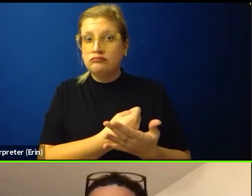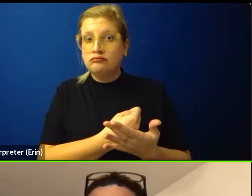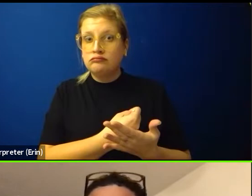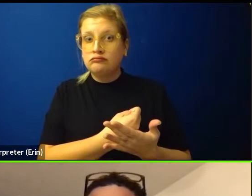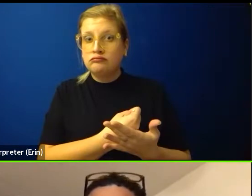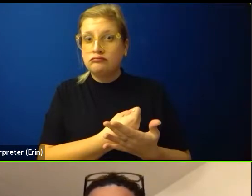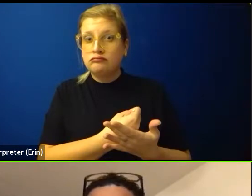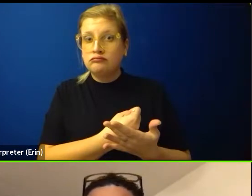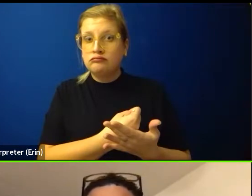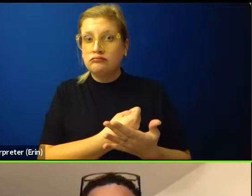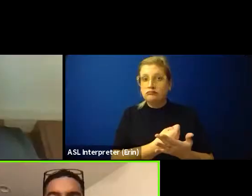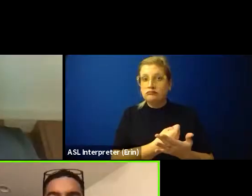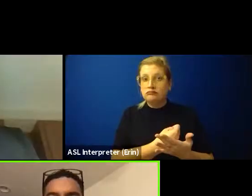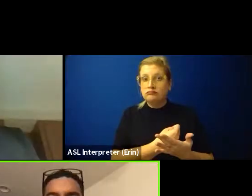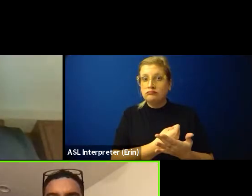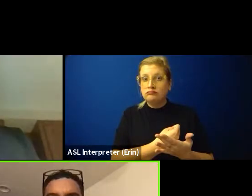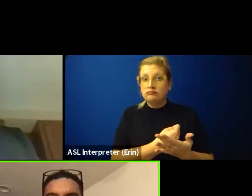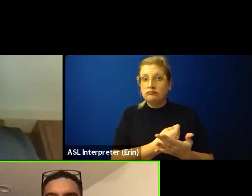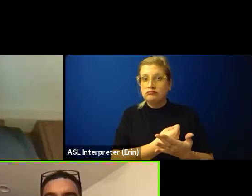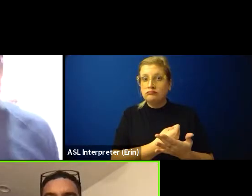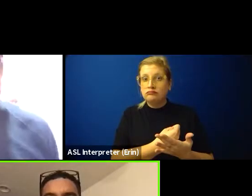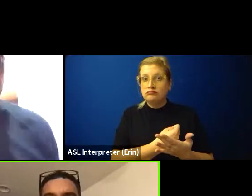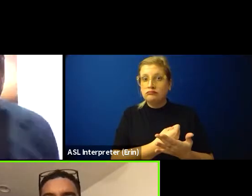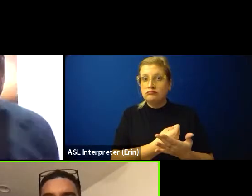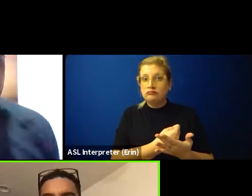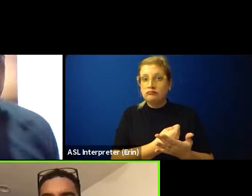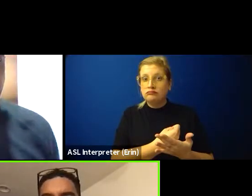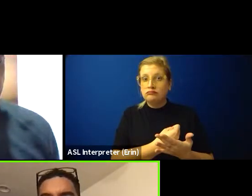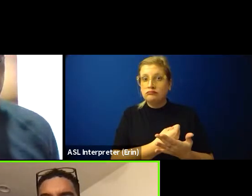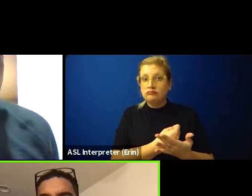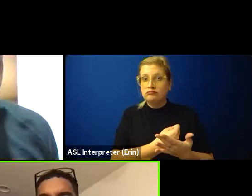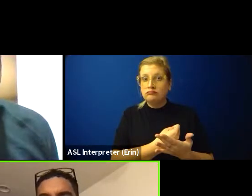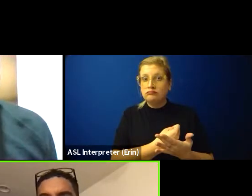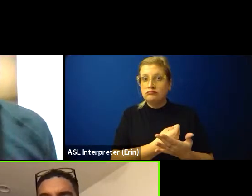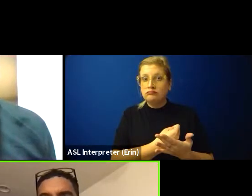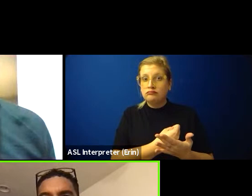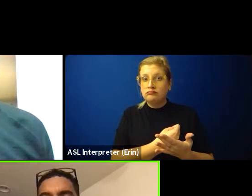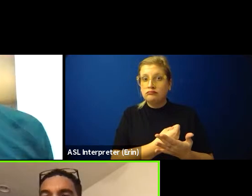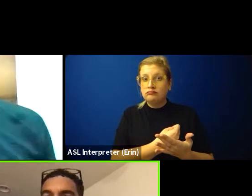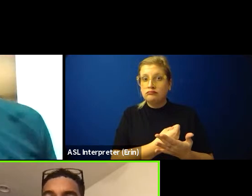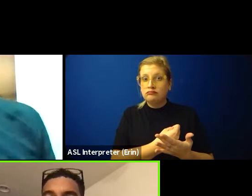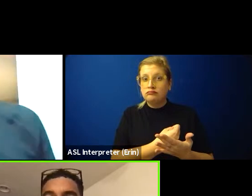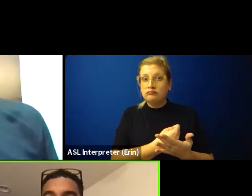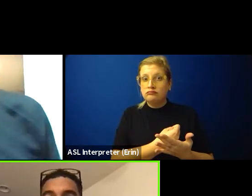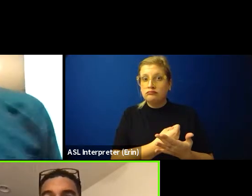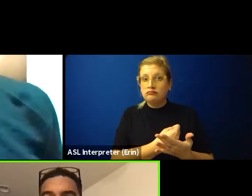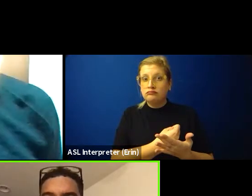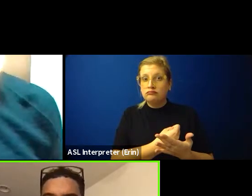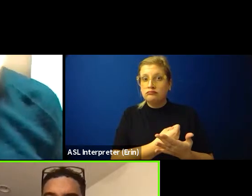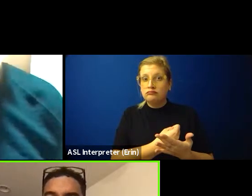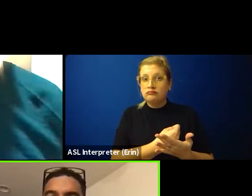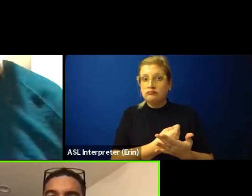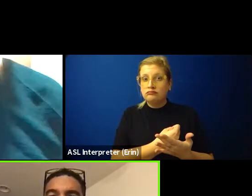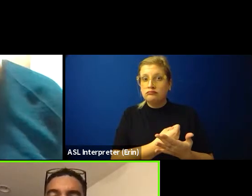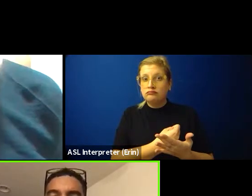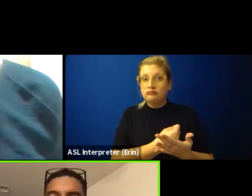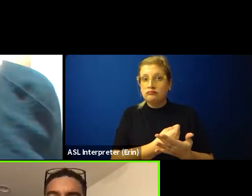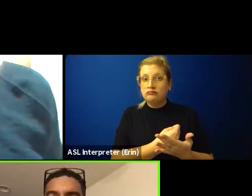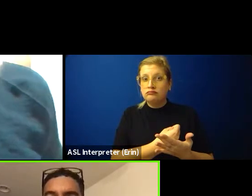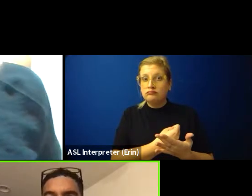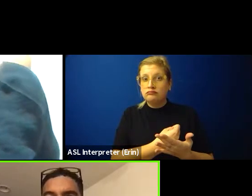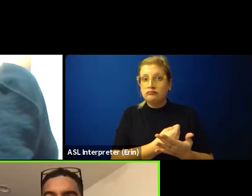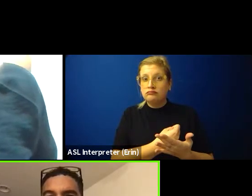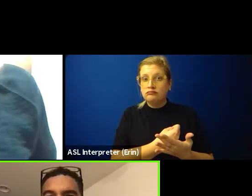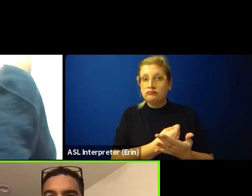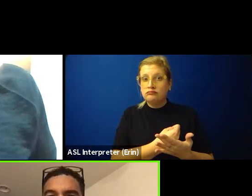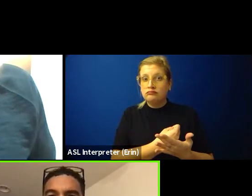I think it's set for January the 20th, and we are able to accept letters. Oh, sorry, January the 21st. and